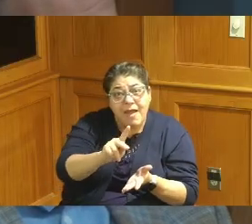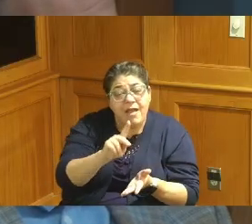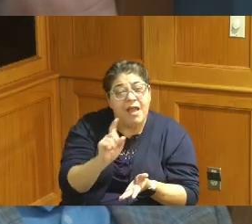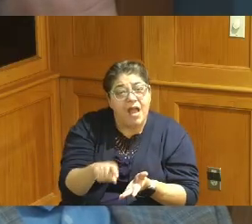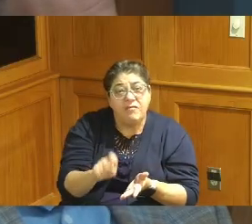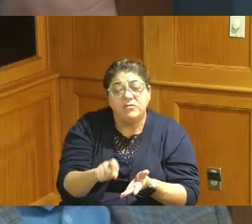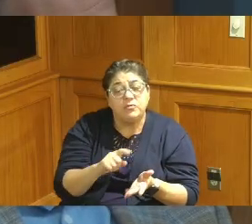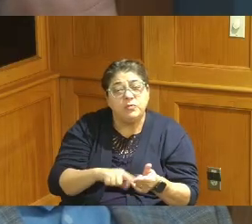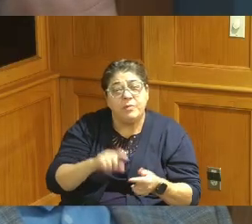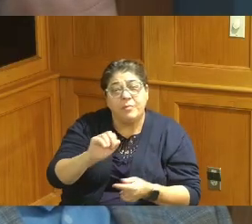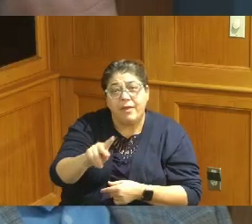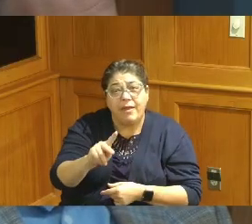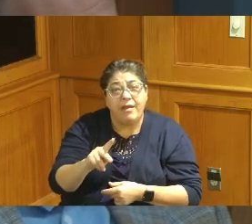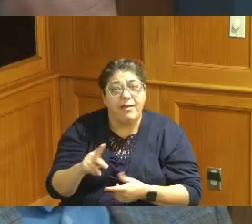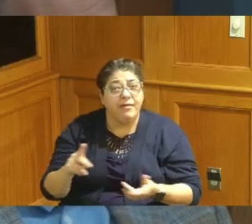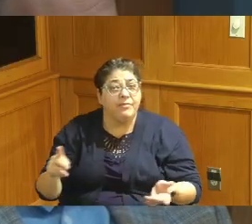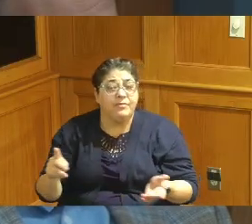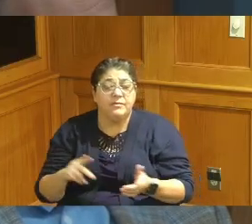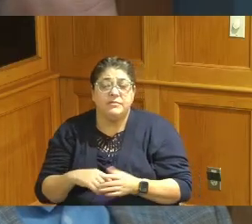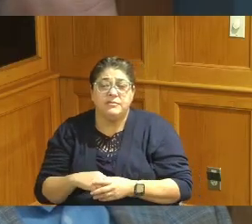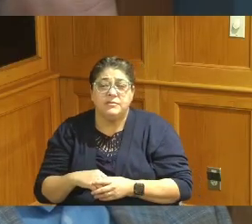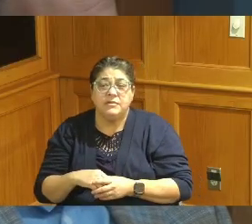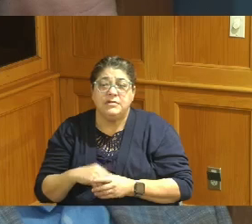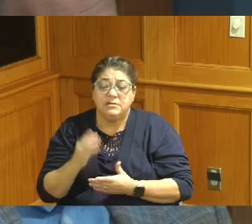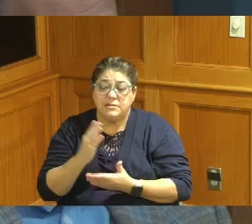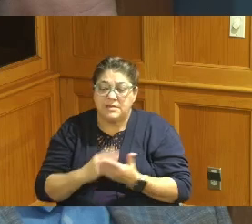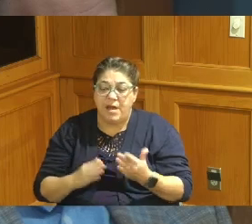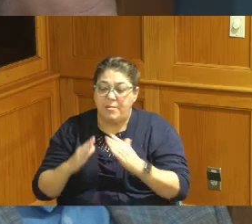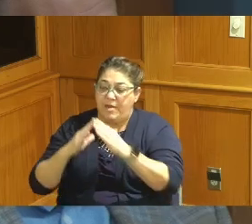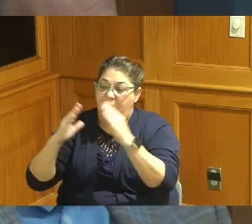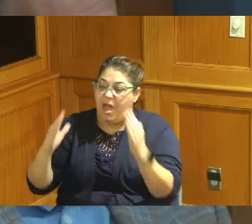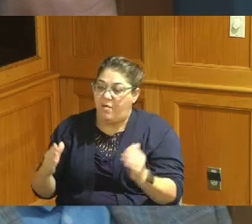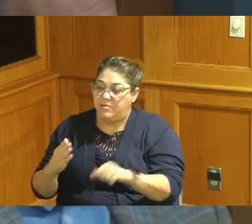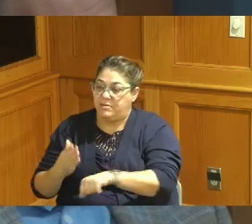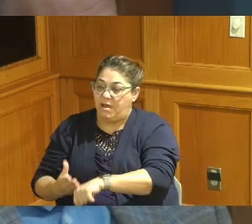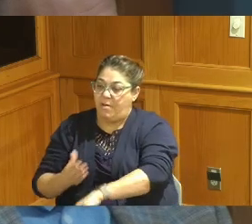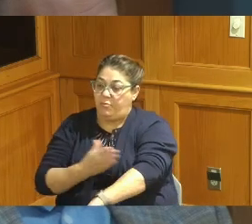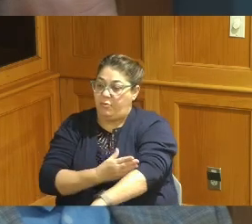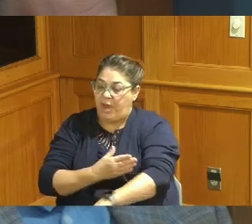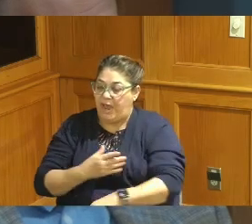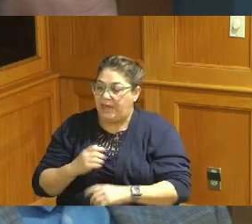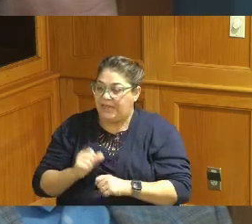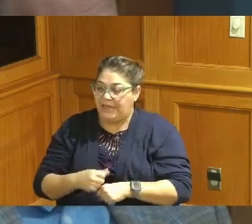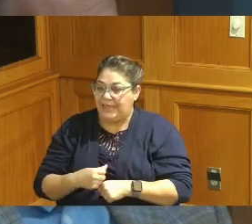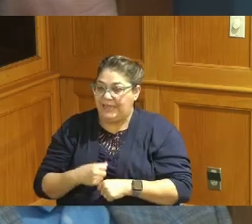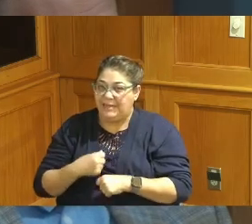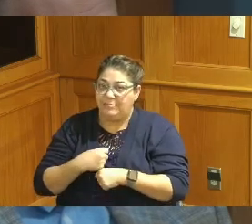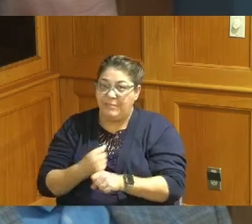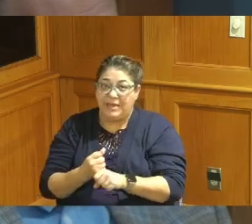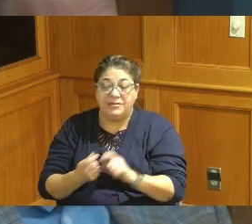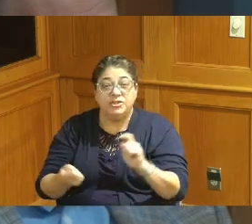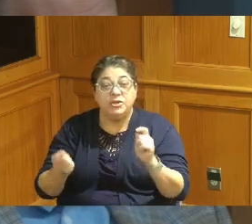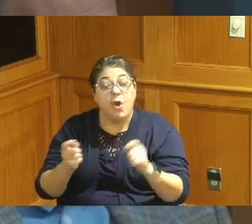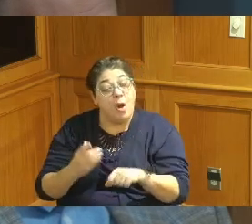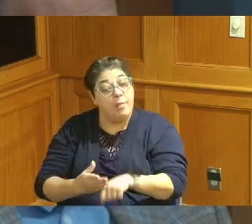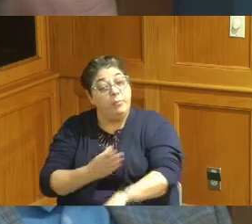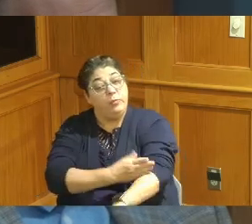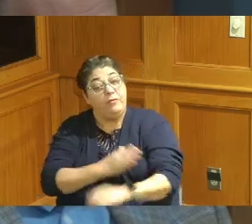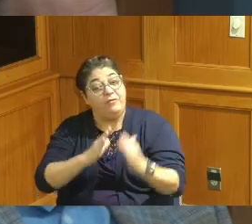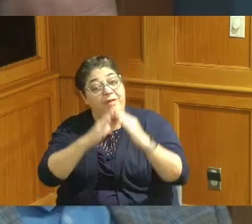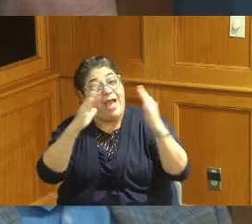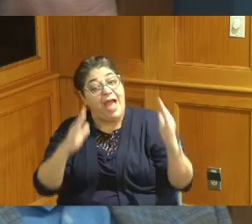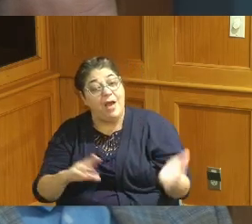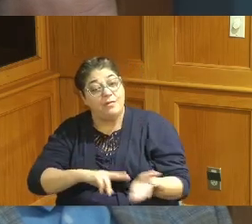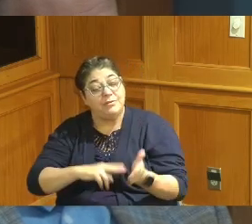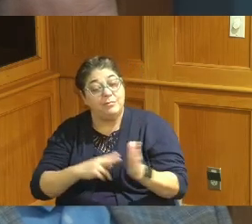also, some of those upgrades can have implications on your property tax going up,